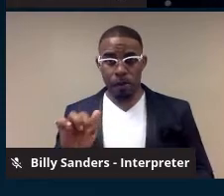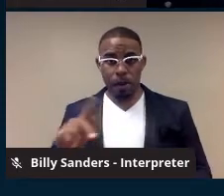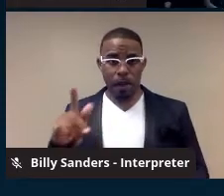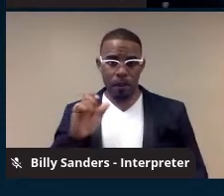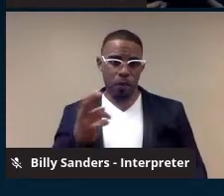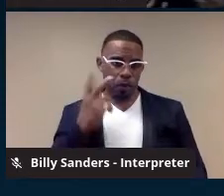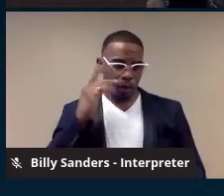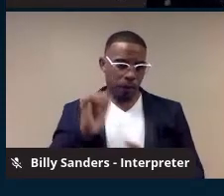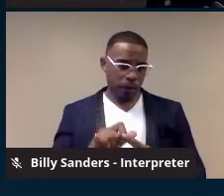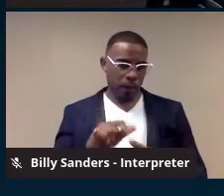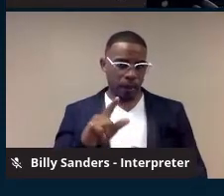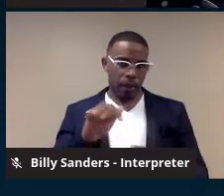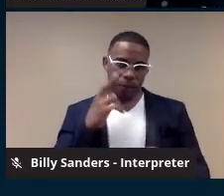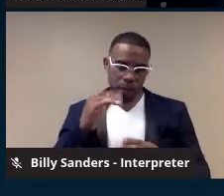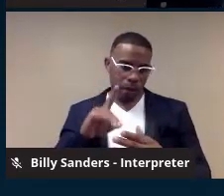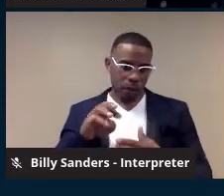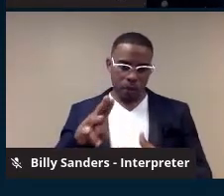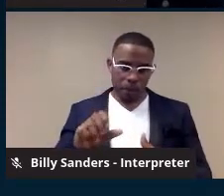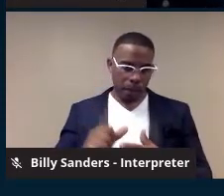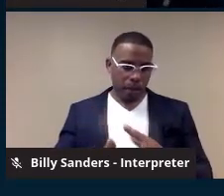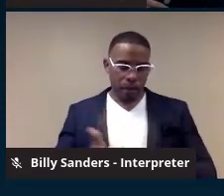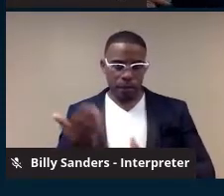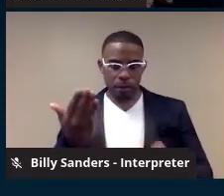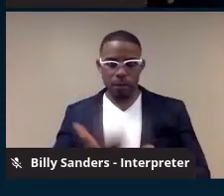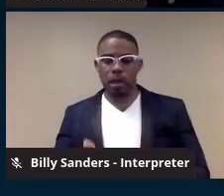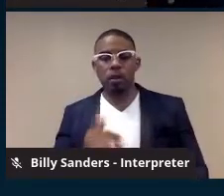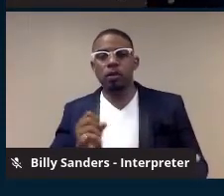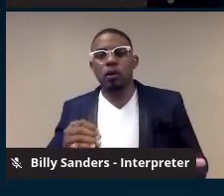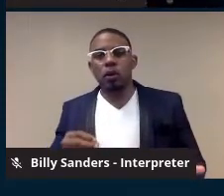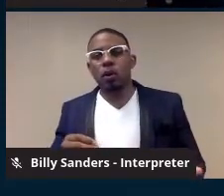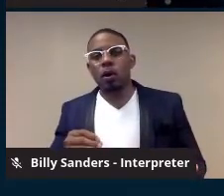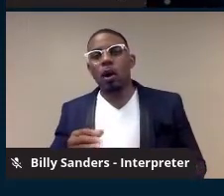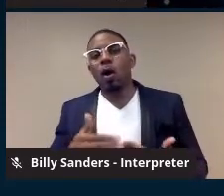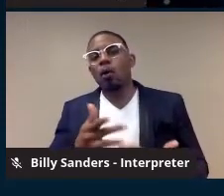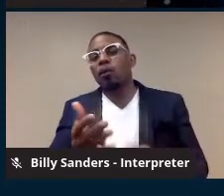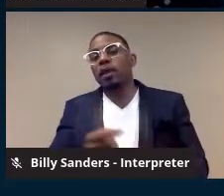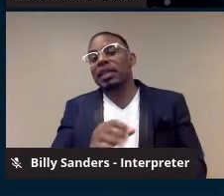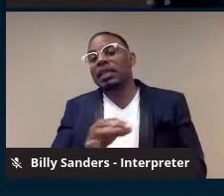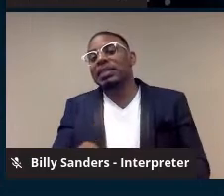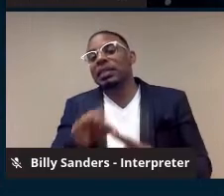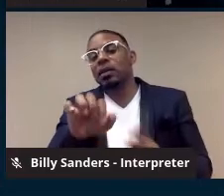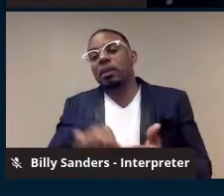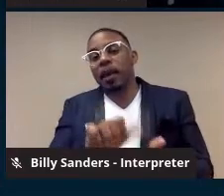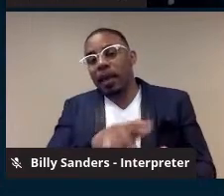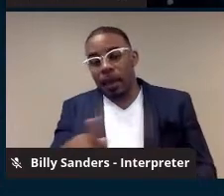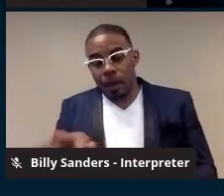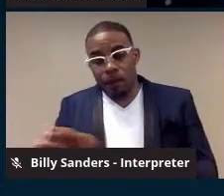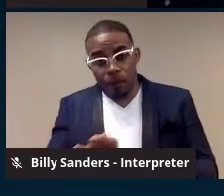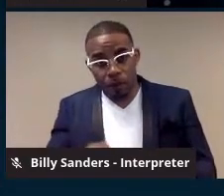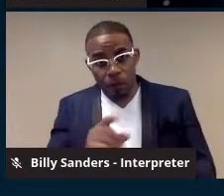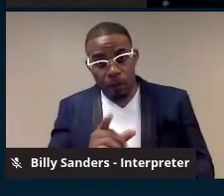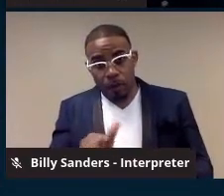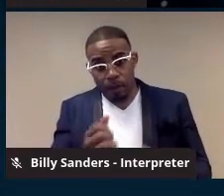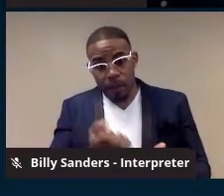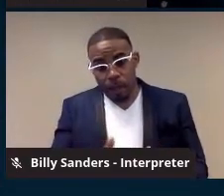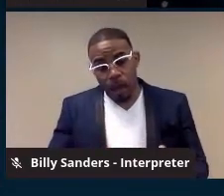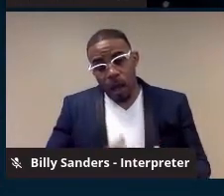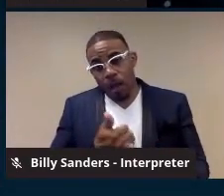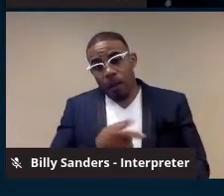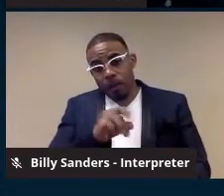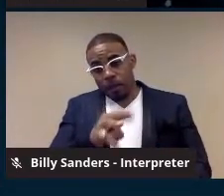Razor components are. That's where your .NET code is run. So although you get the single page app functionality where it dynamically updates the